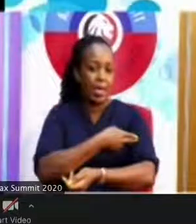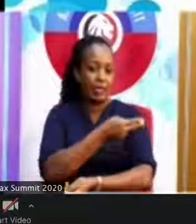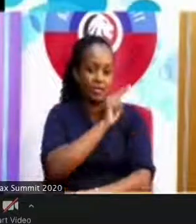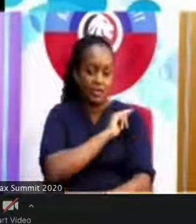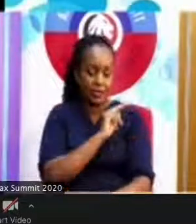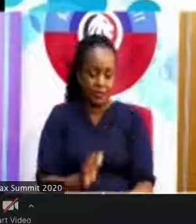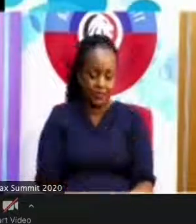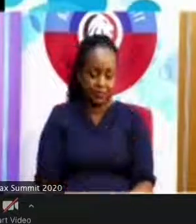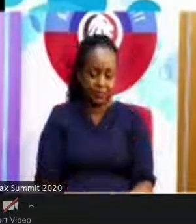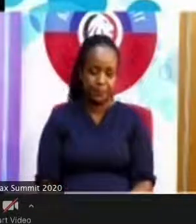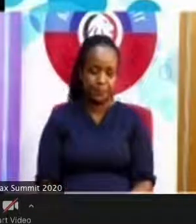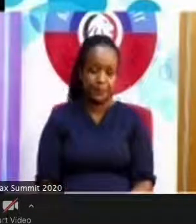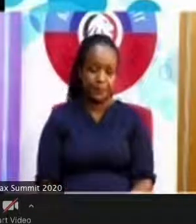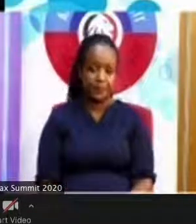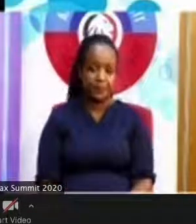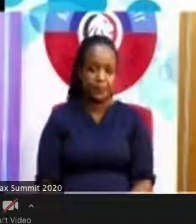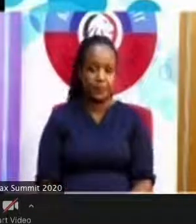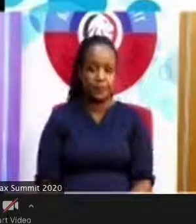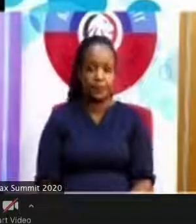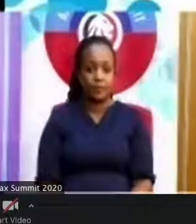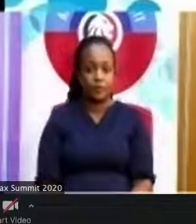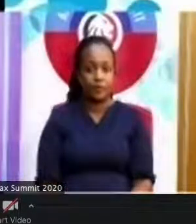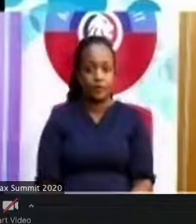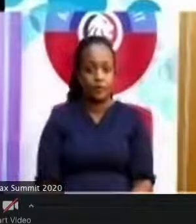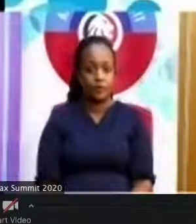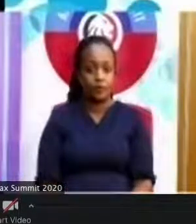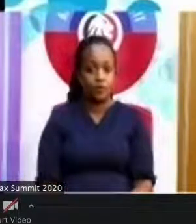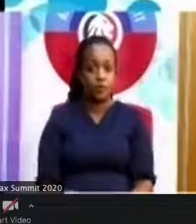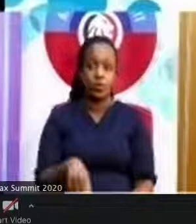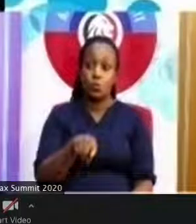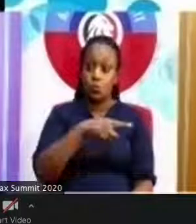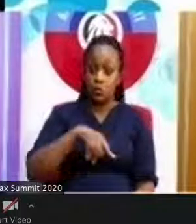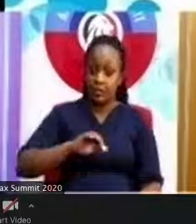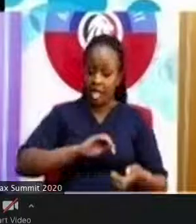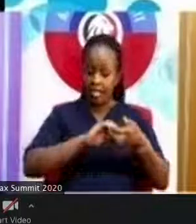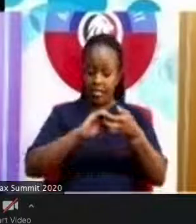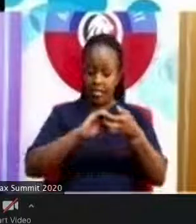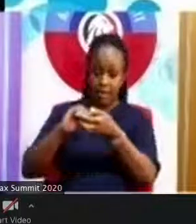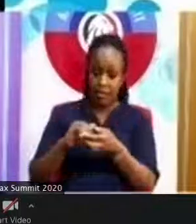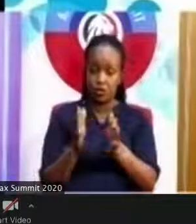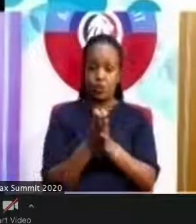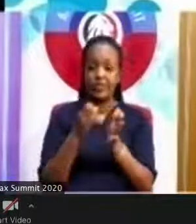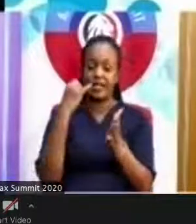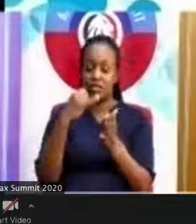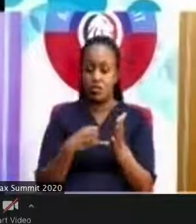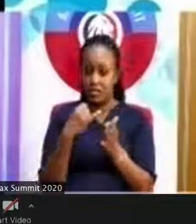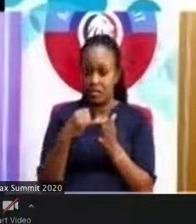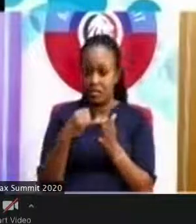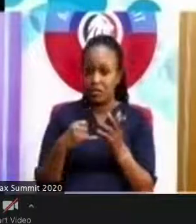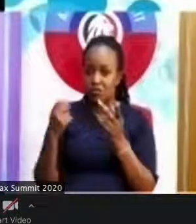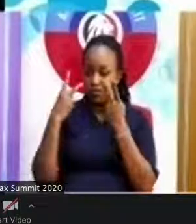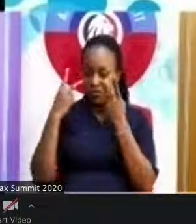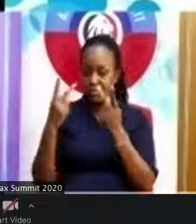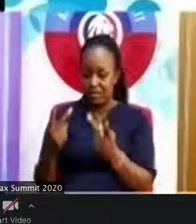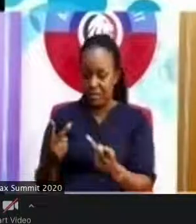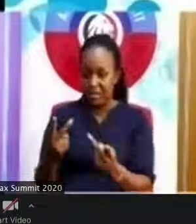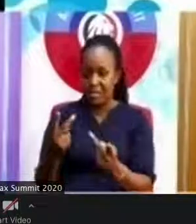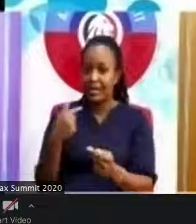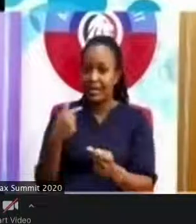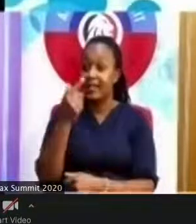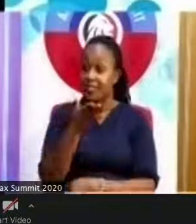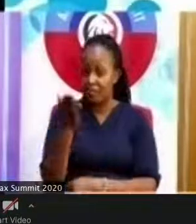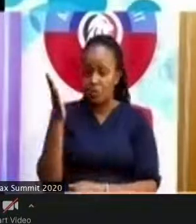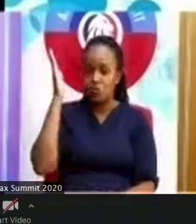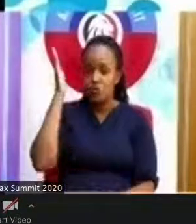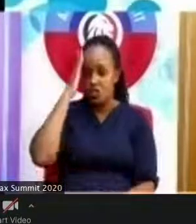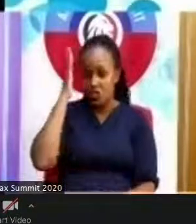so we engaged with the industry to say that we know that everyone is